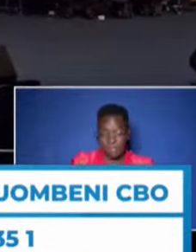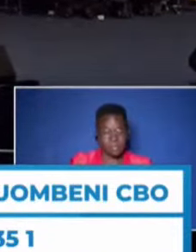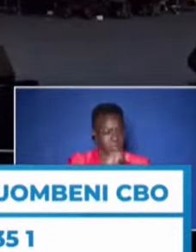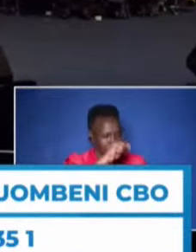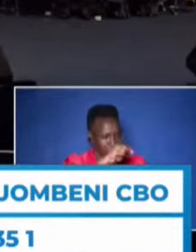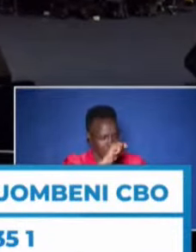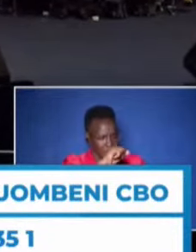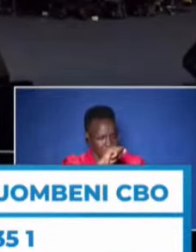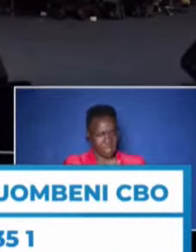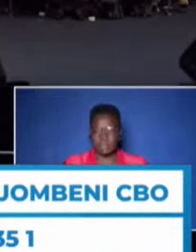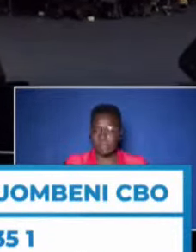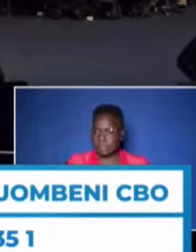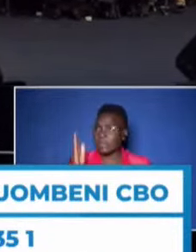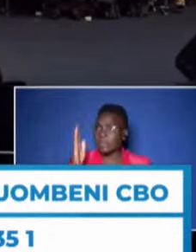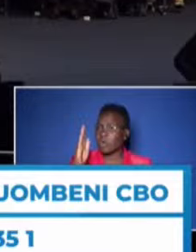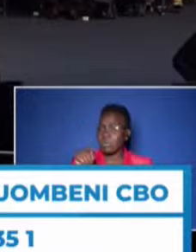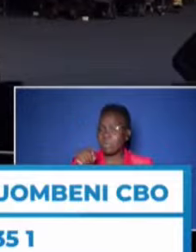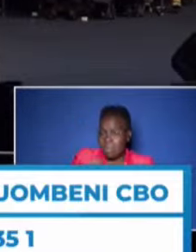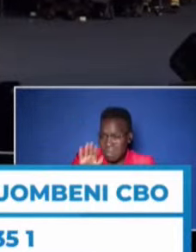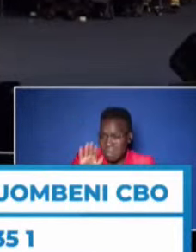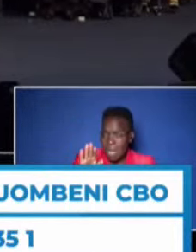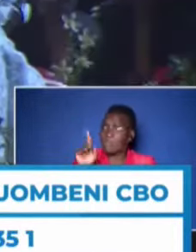God will cancel your